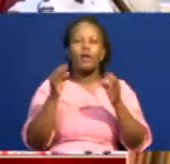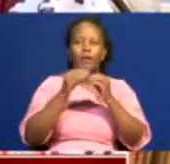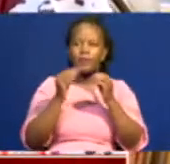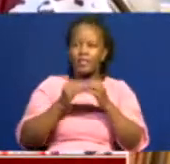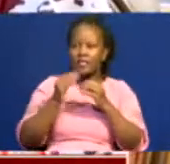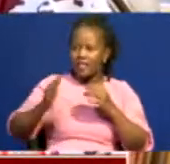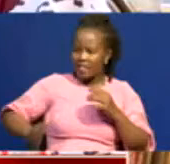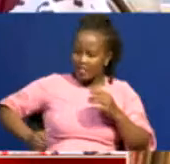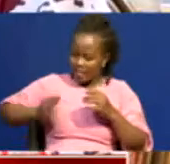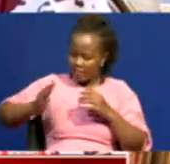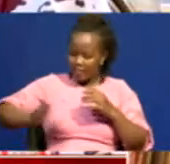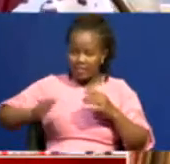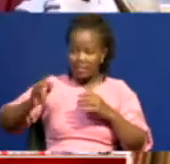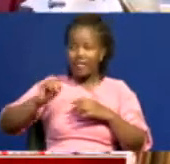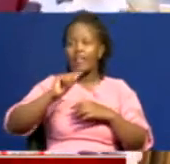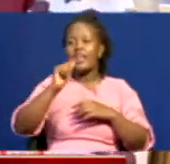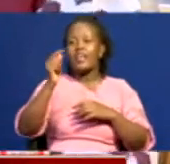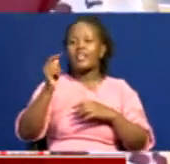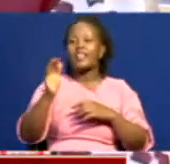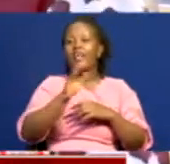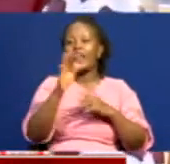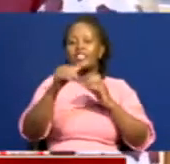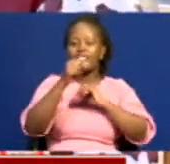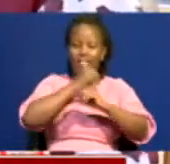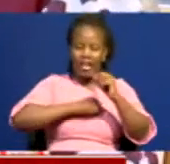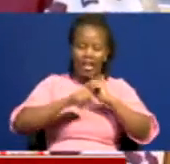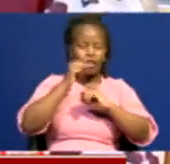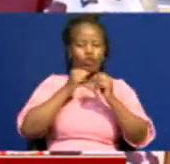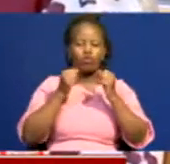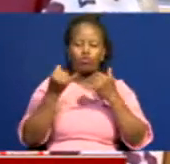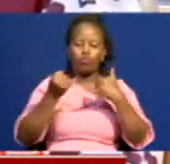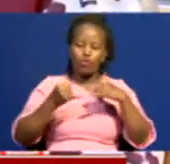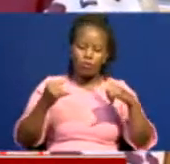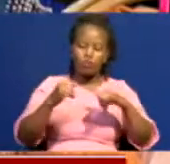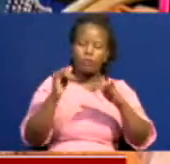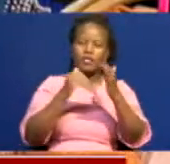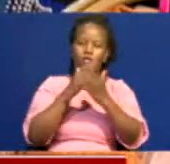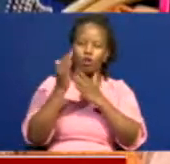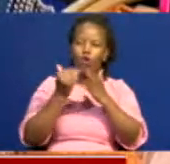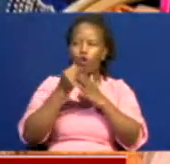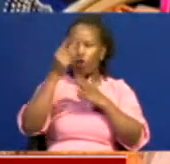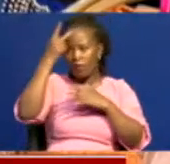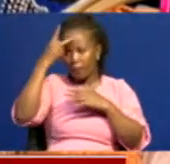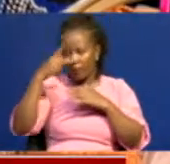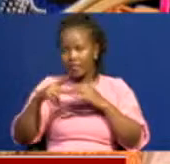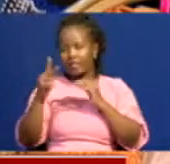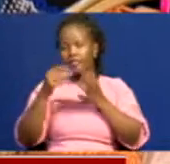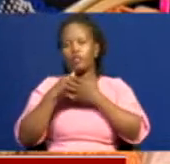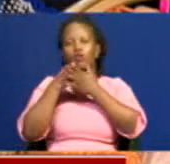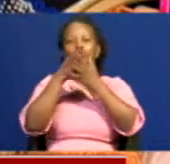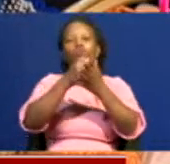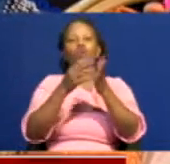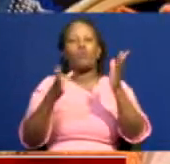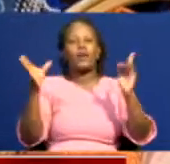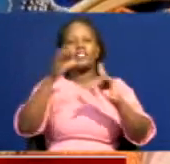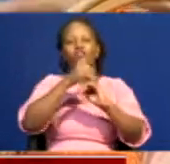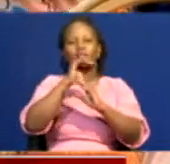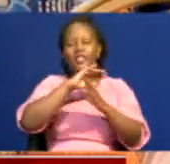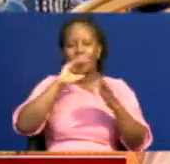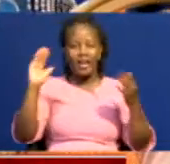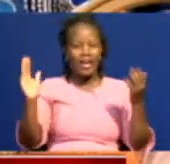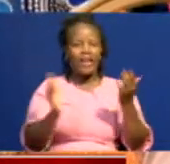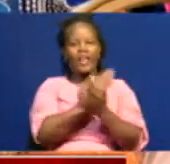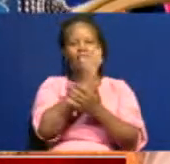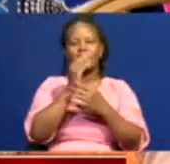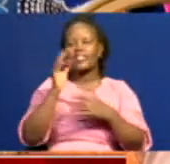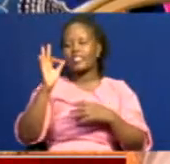Kenya, calling to action the need to implement different legislative policies to enable the achievement of eradication of